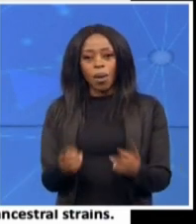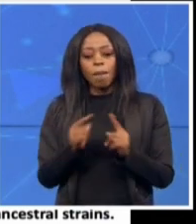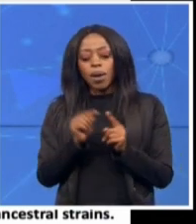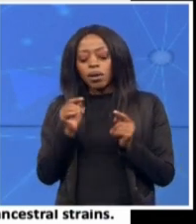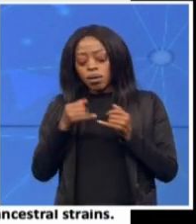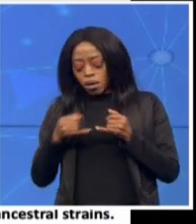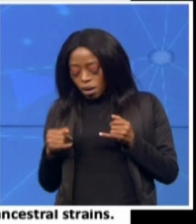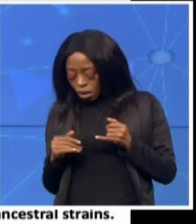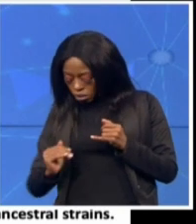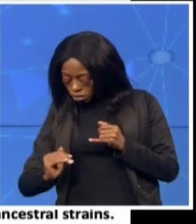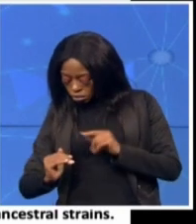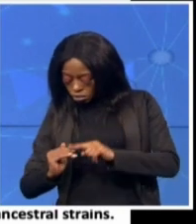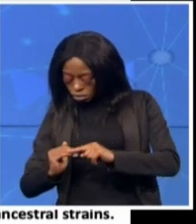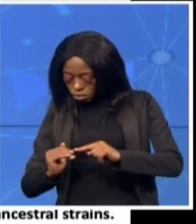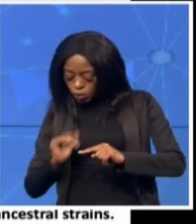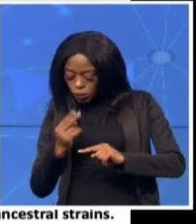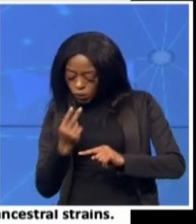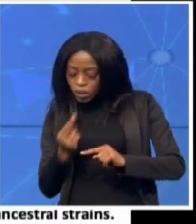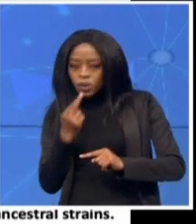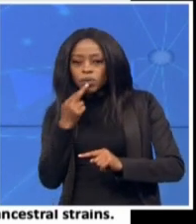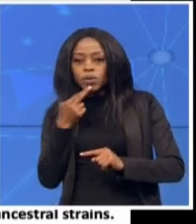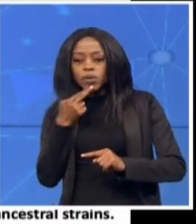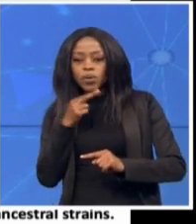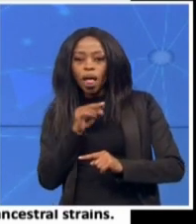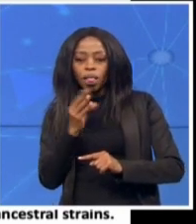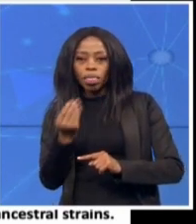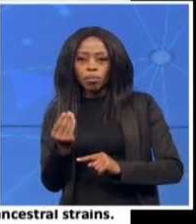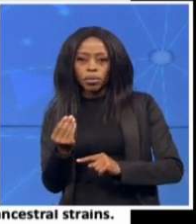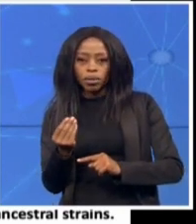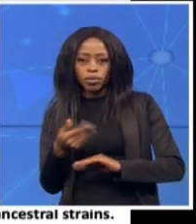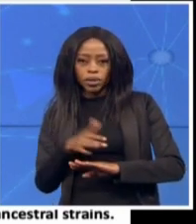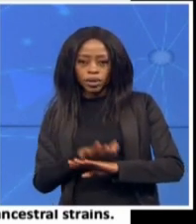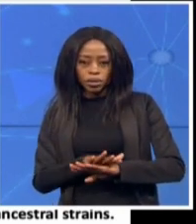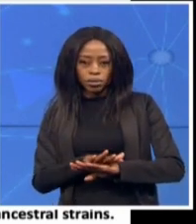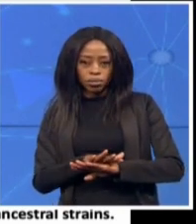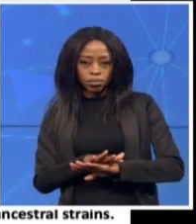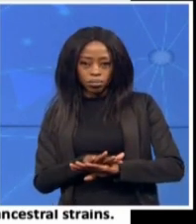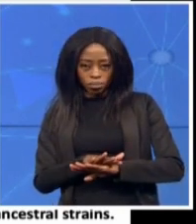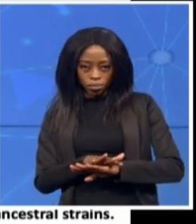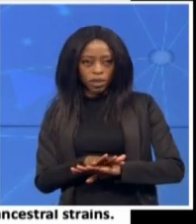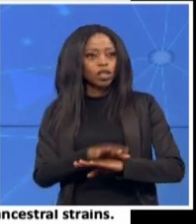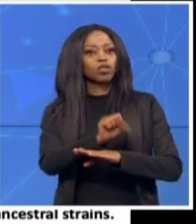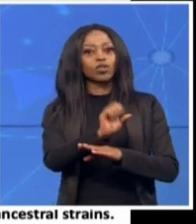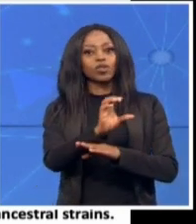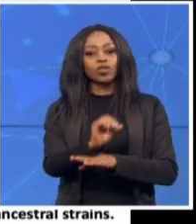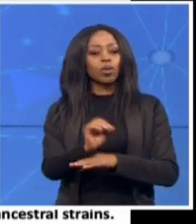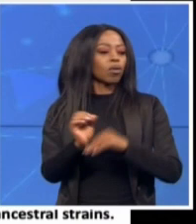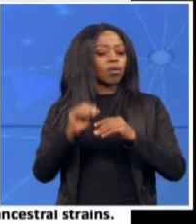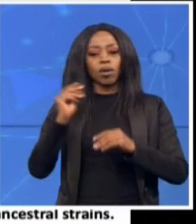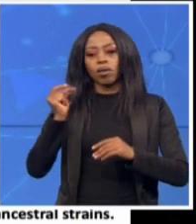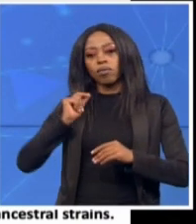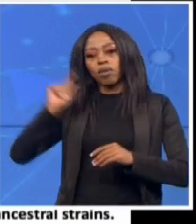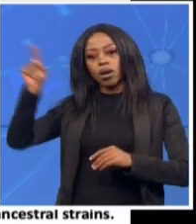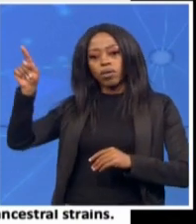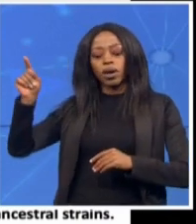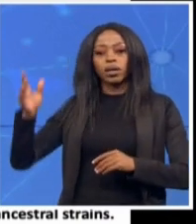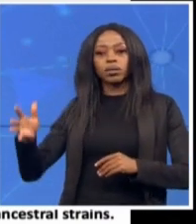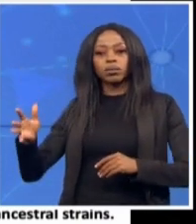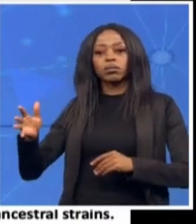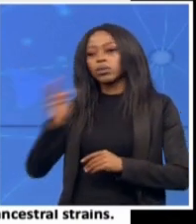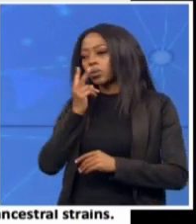for deaths. So the dotted line is actually there. So if you go to the far right, you can now see that between the number of cases